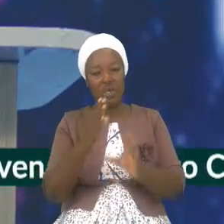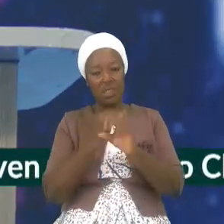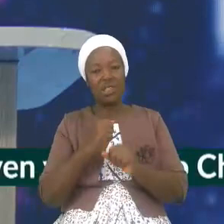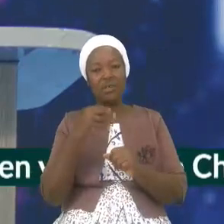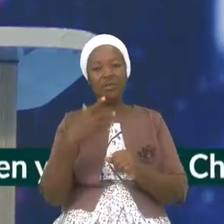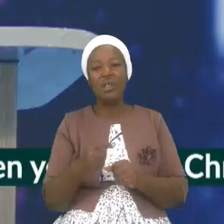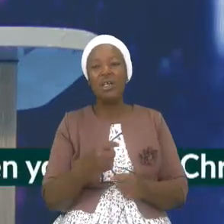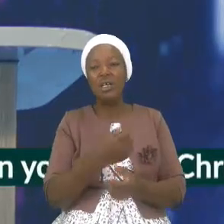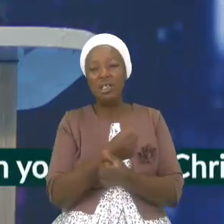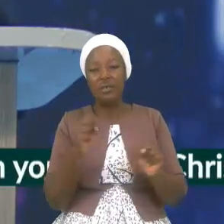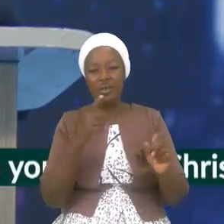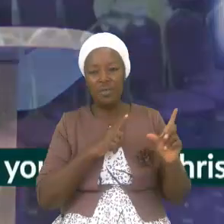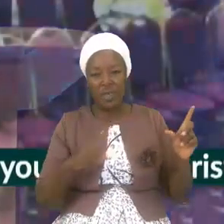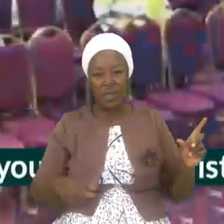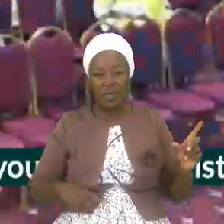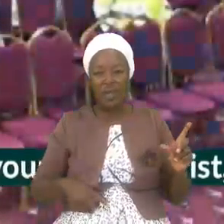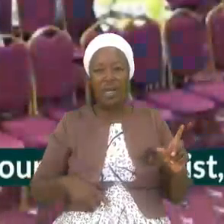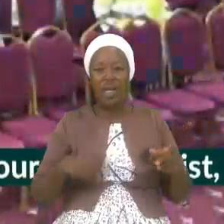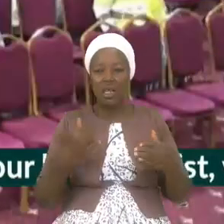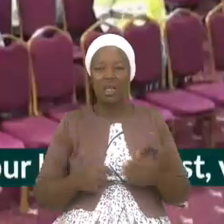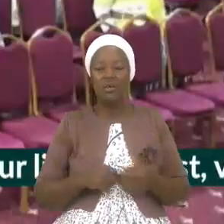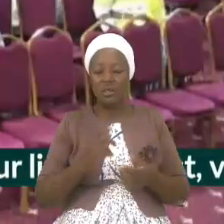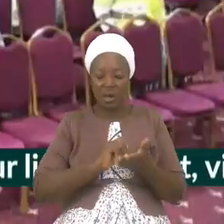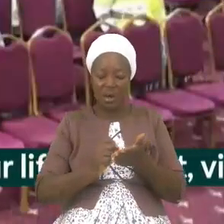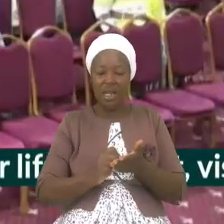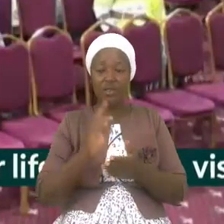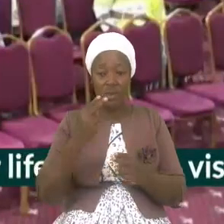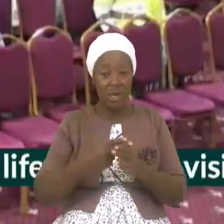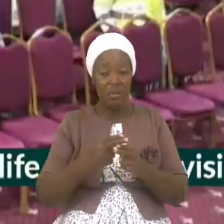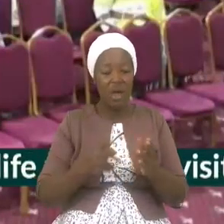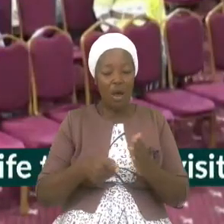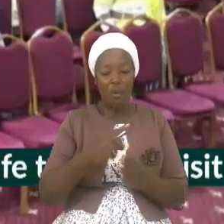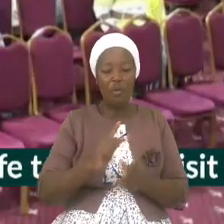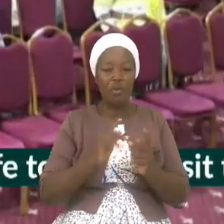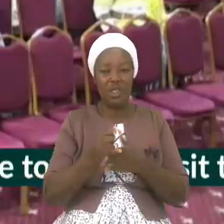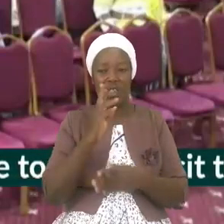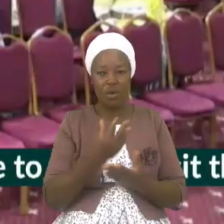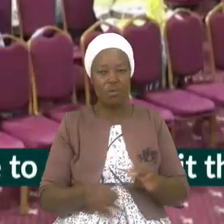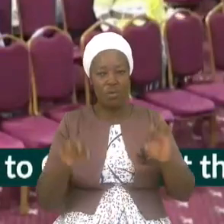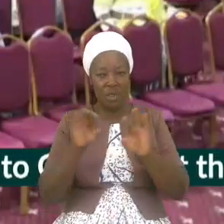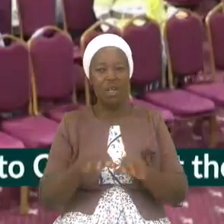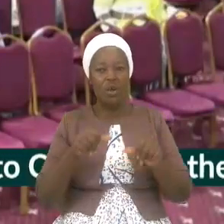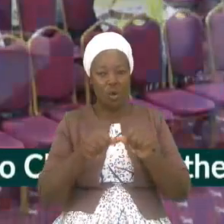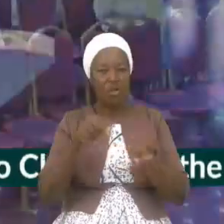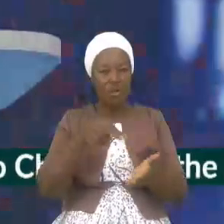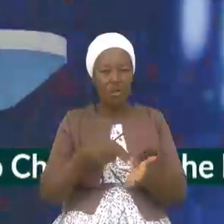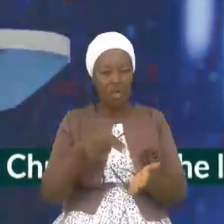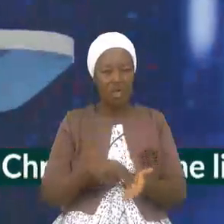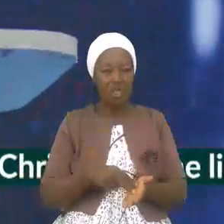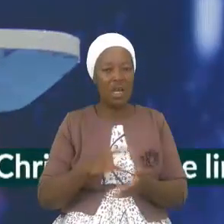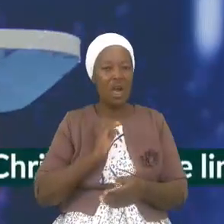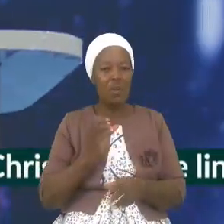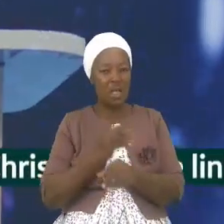the people that are worthy. Keep on standing. Our counselors are there. And they will give you the slip of paper